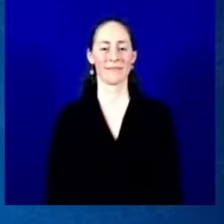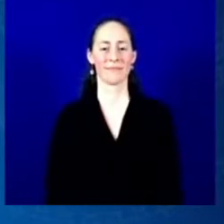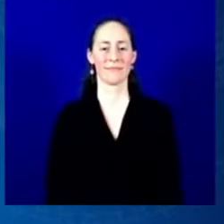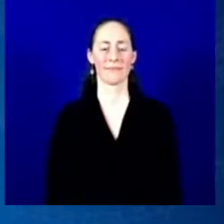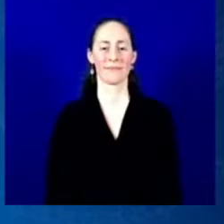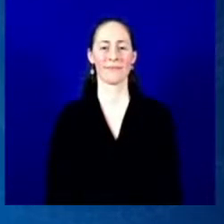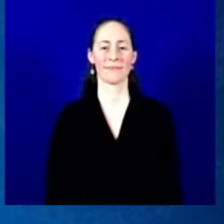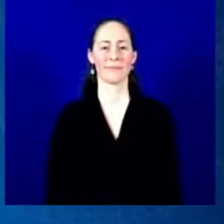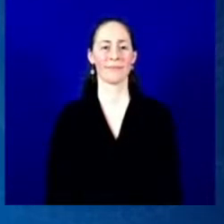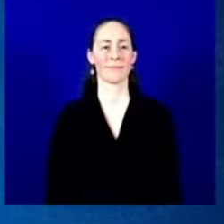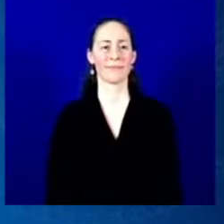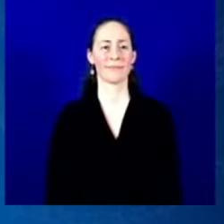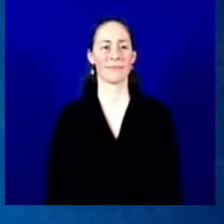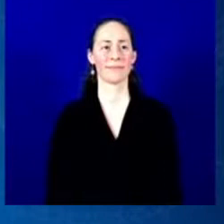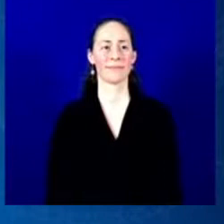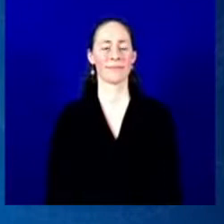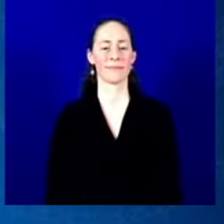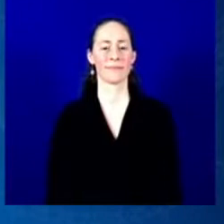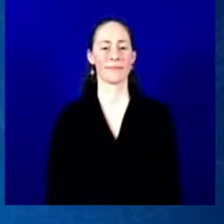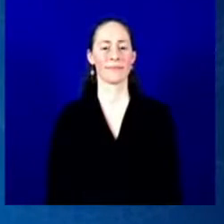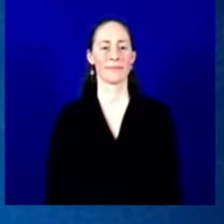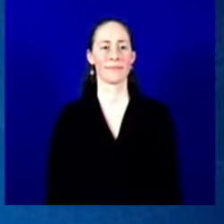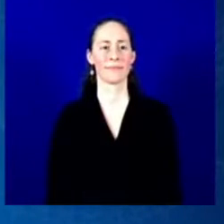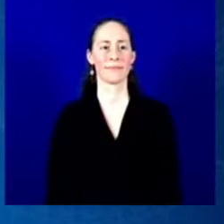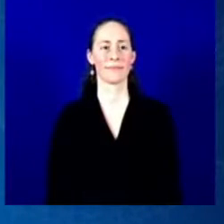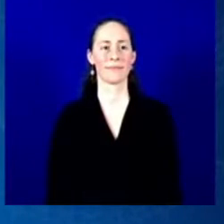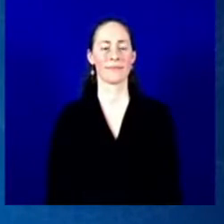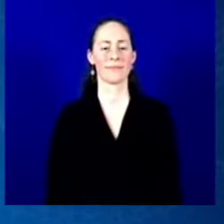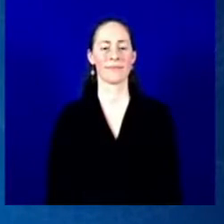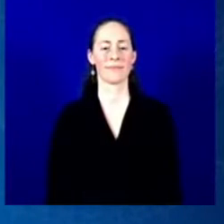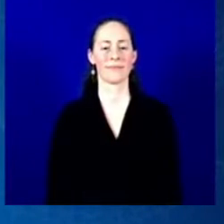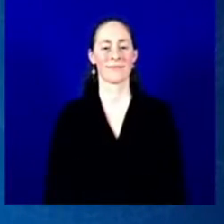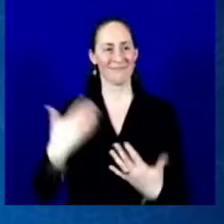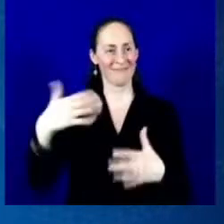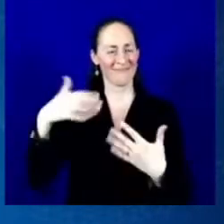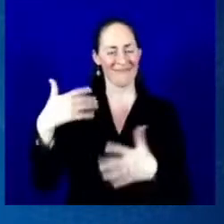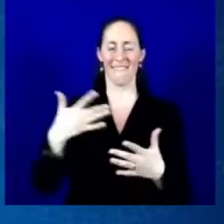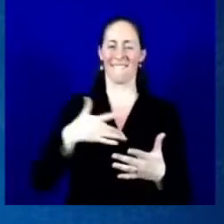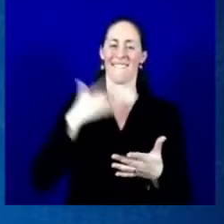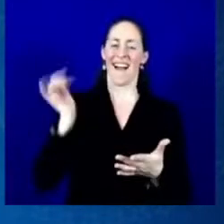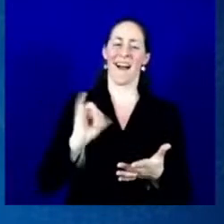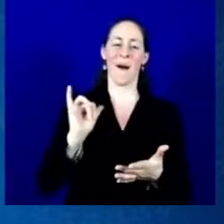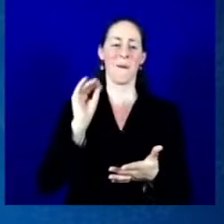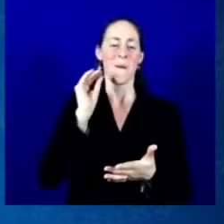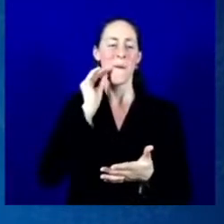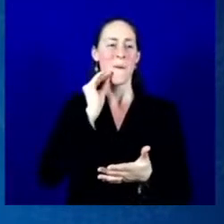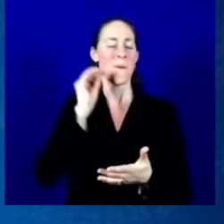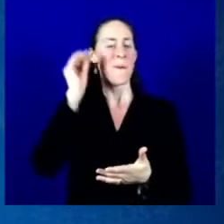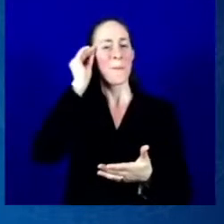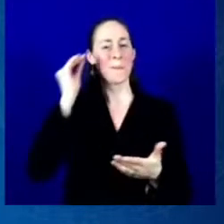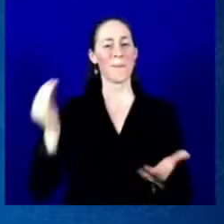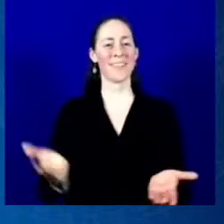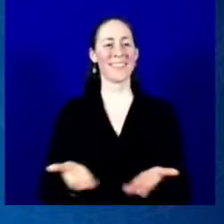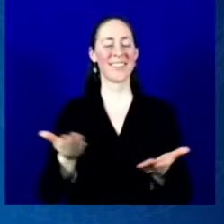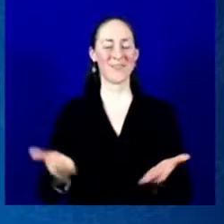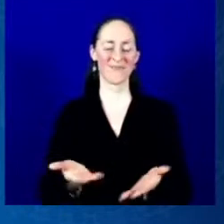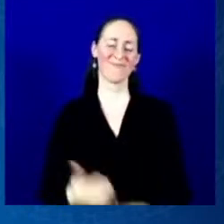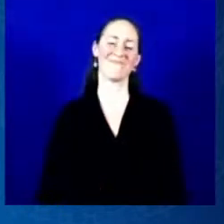Mitch and Chuck will understand it's good to be almost home, down the hall. Anyway, thank you all. Madam